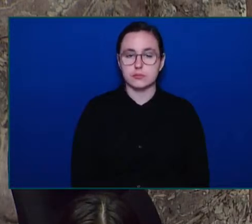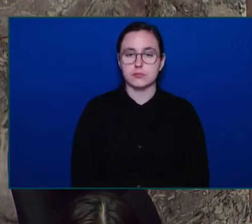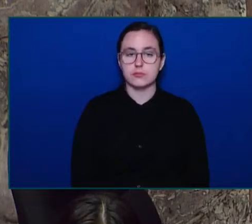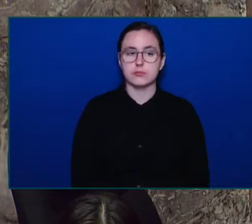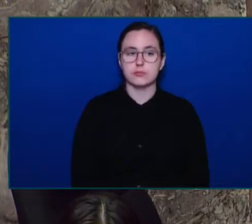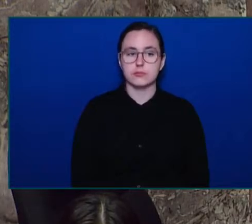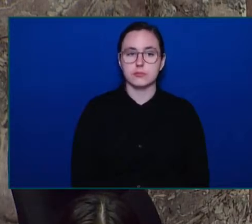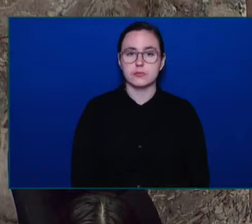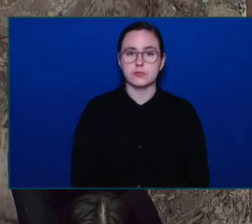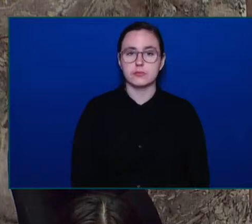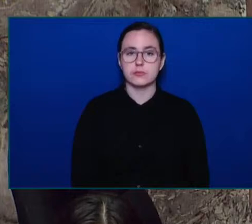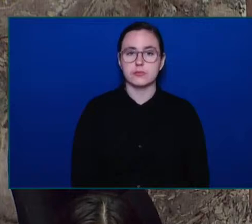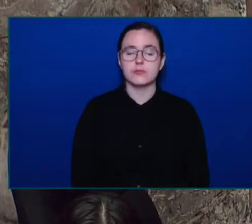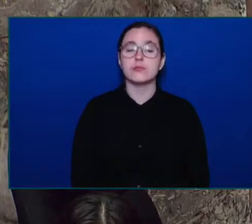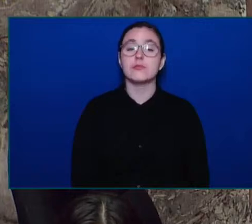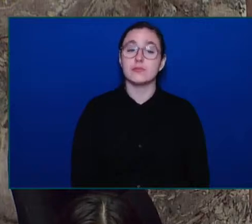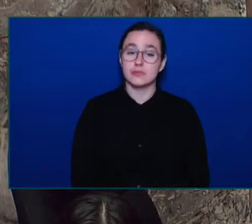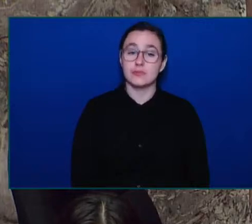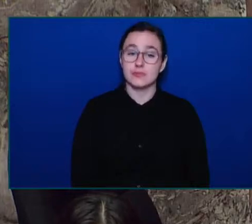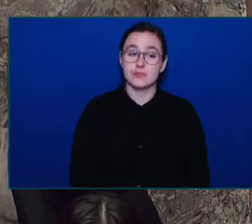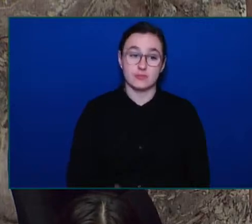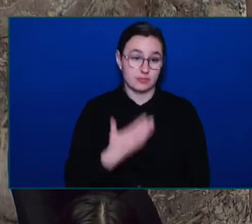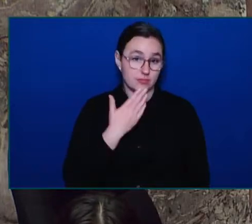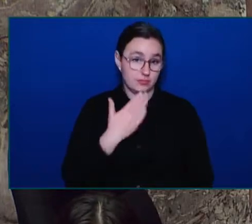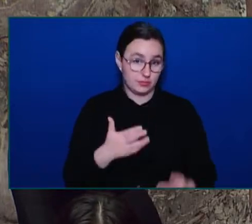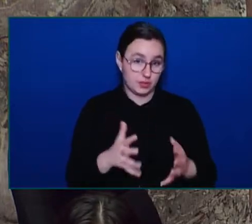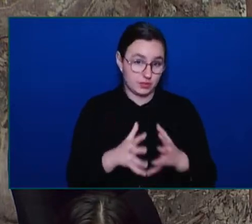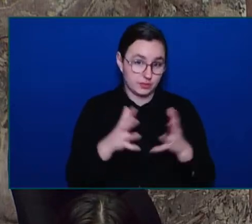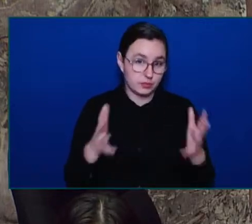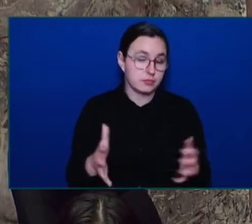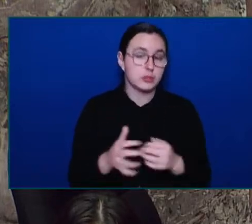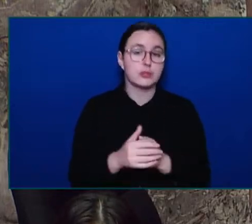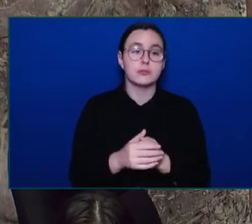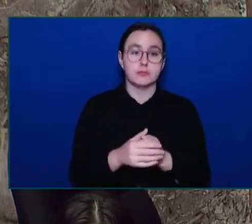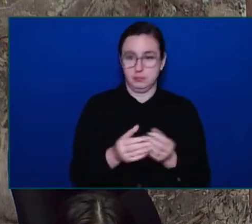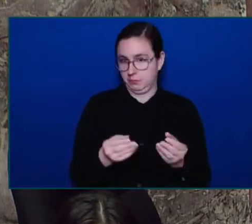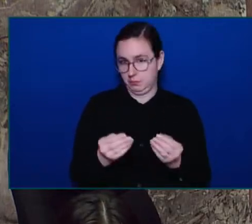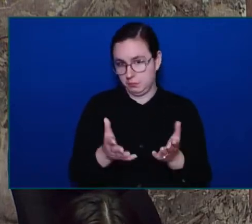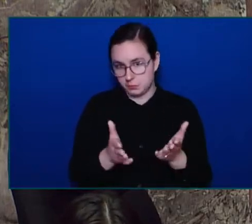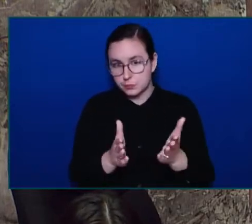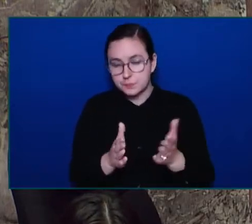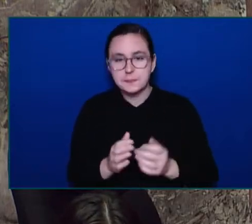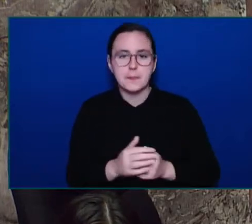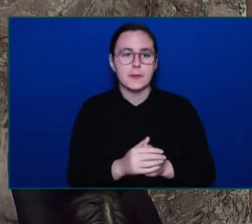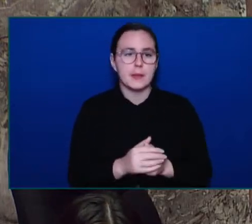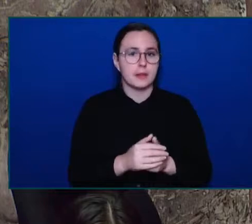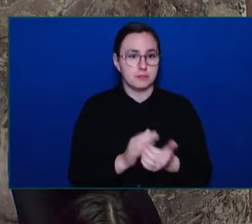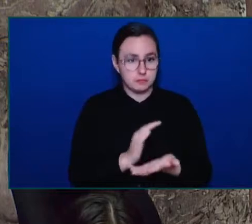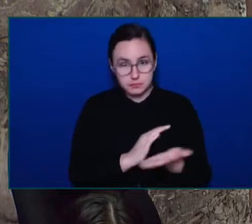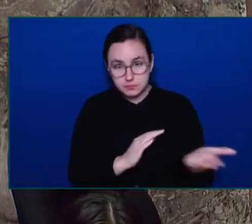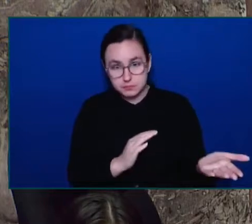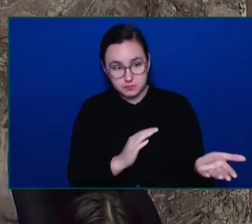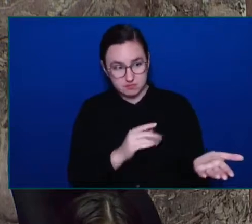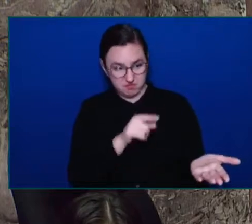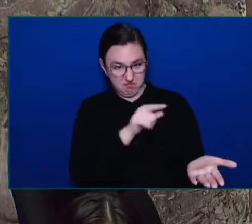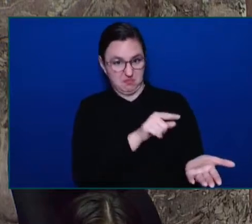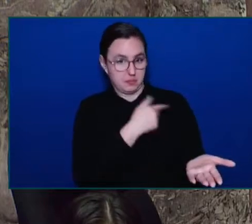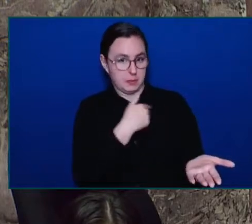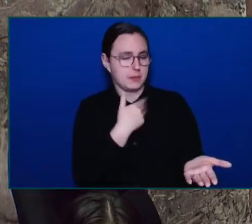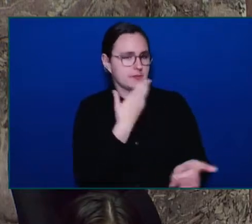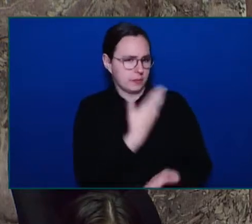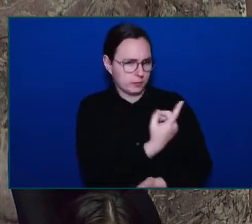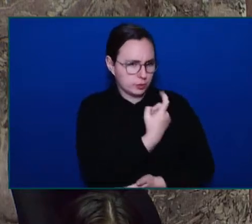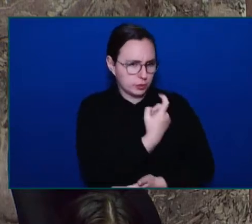Thank you very much, Honourable Speaker. Thank you to the member for her question. When surgeries are